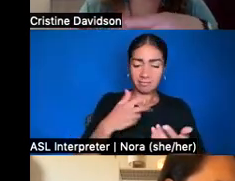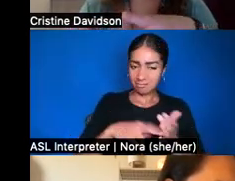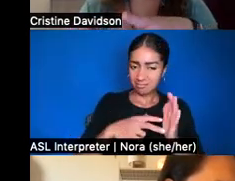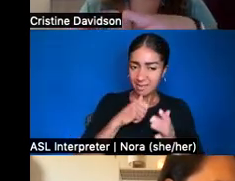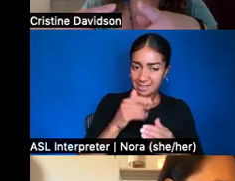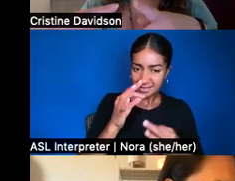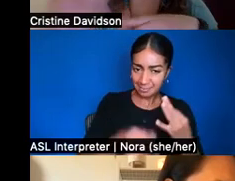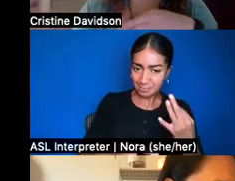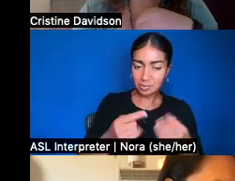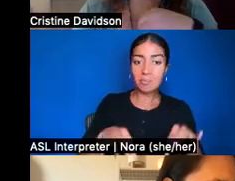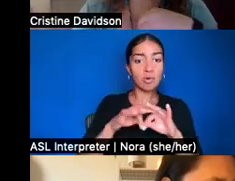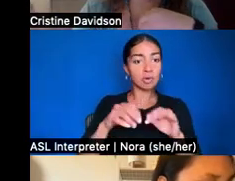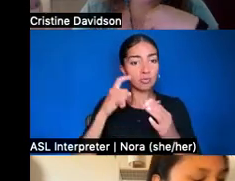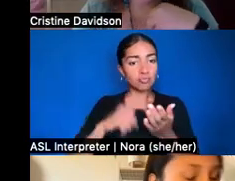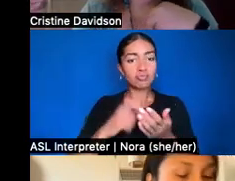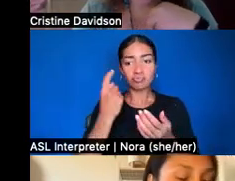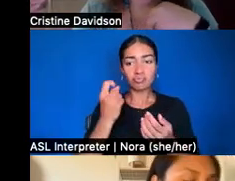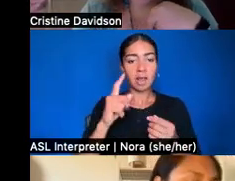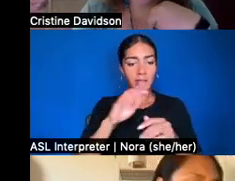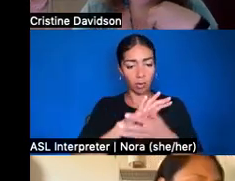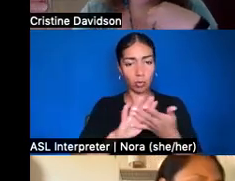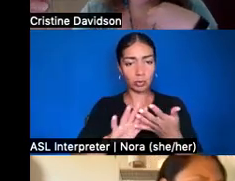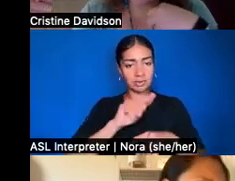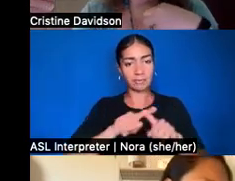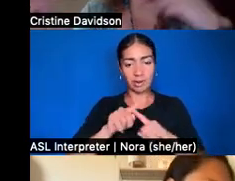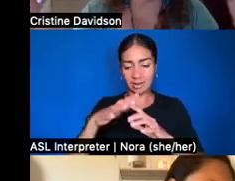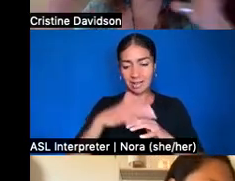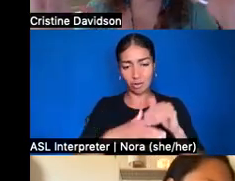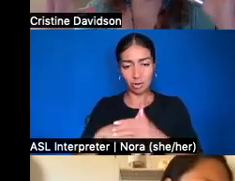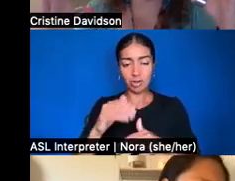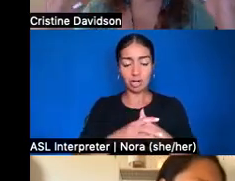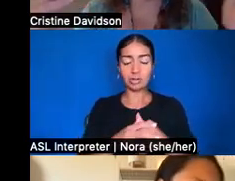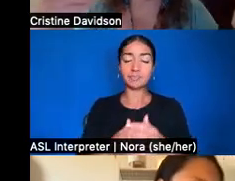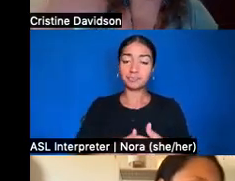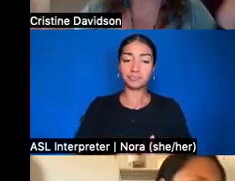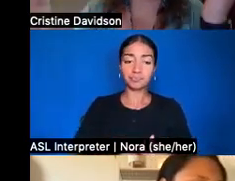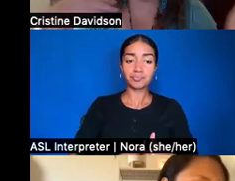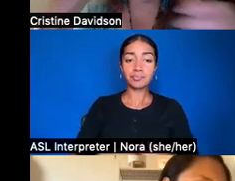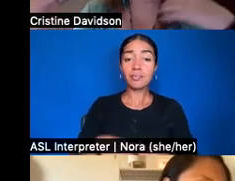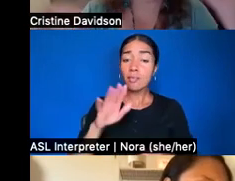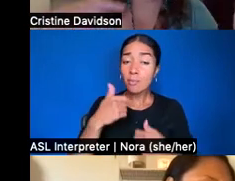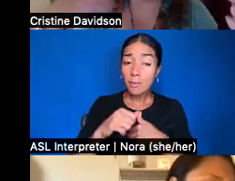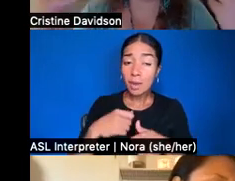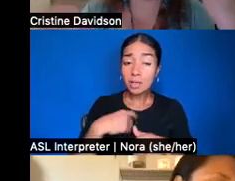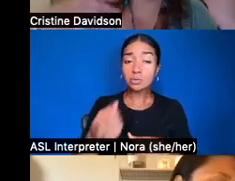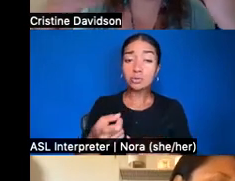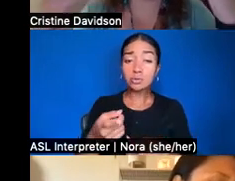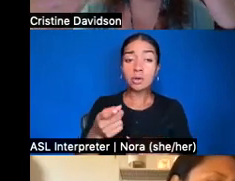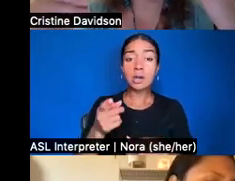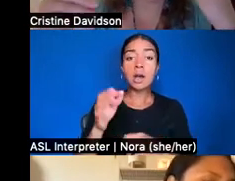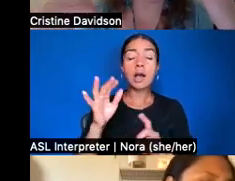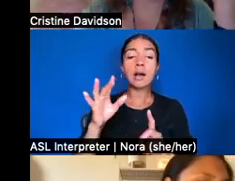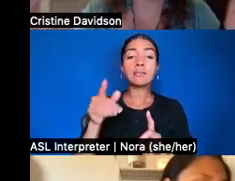So some of those, remember I was telling you about the advocates and the survivors who got together in a room and said, what are the main things that